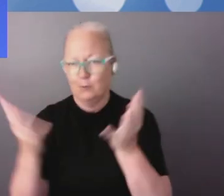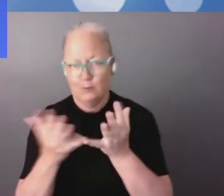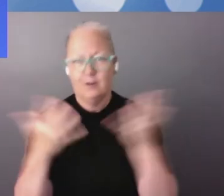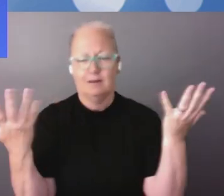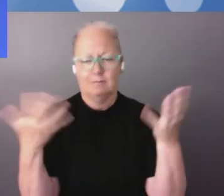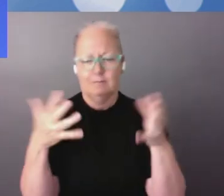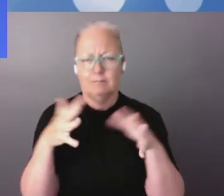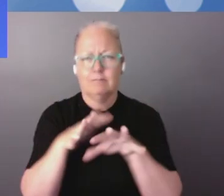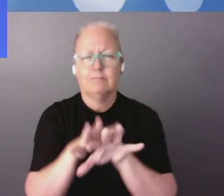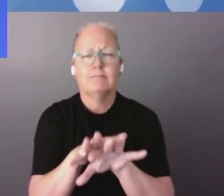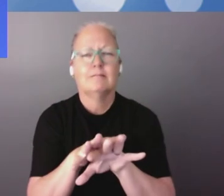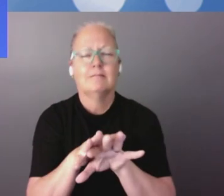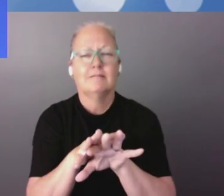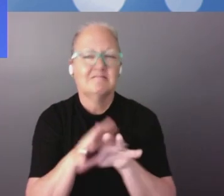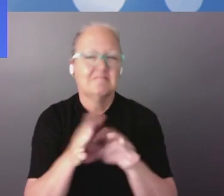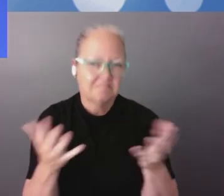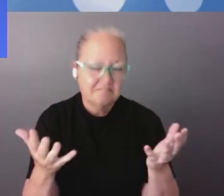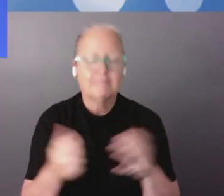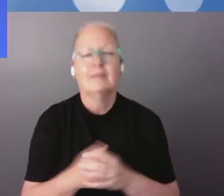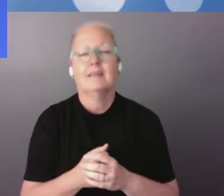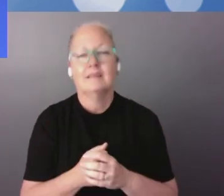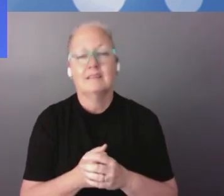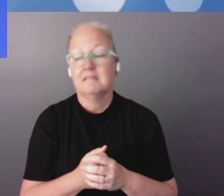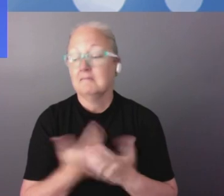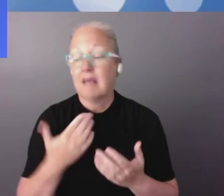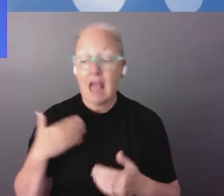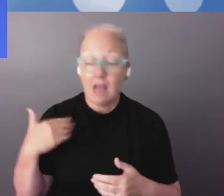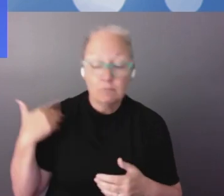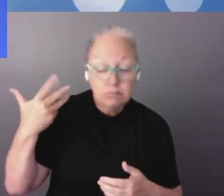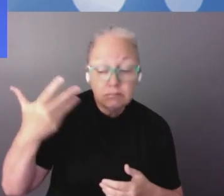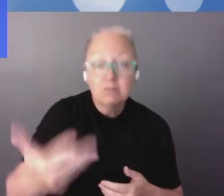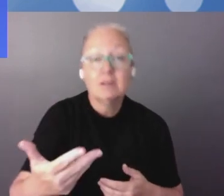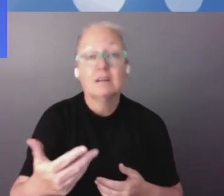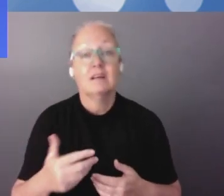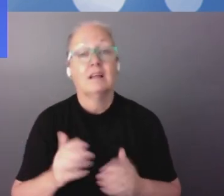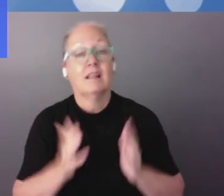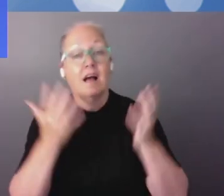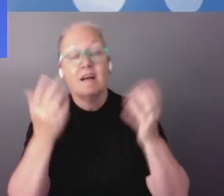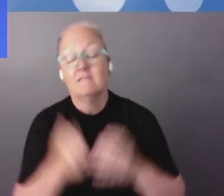We can see this in our everyday lives, in our economy,